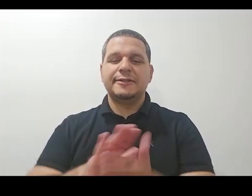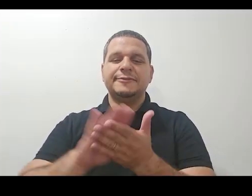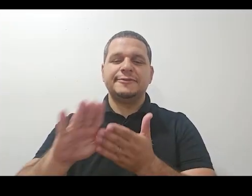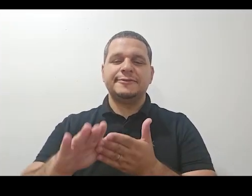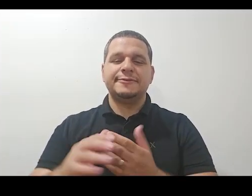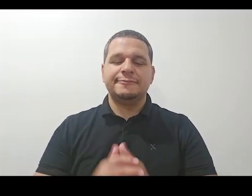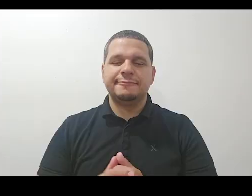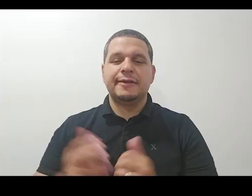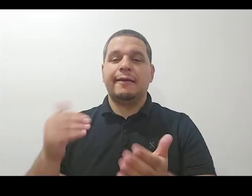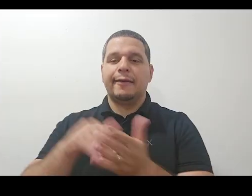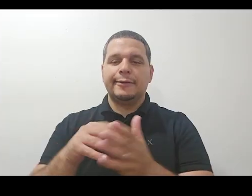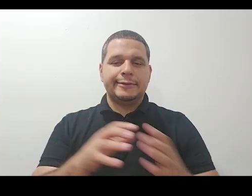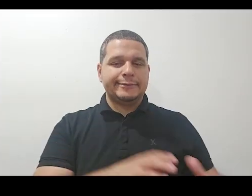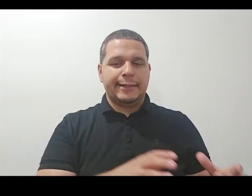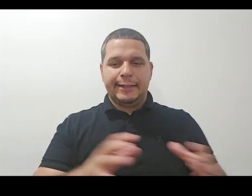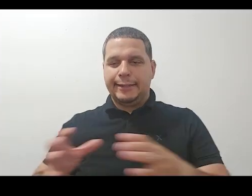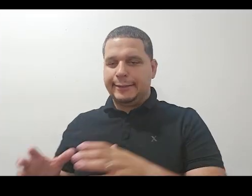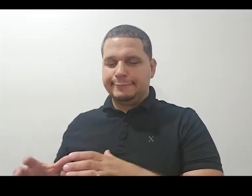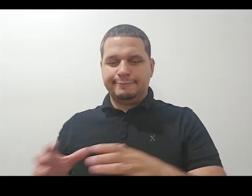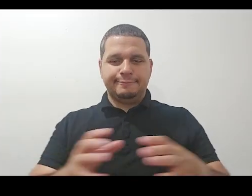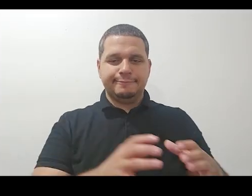Nice. Side to side.